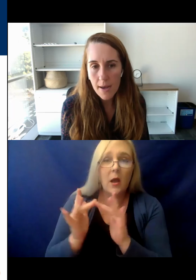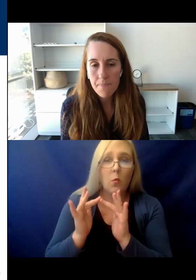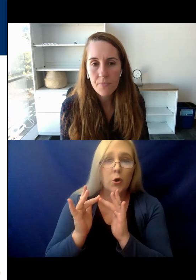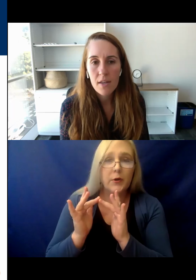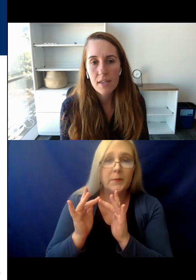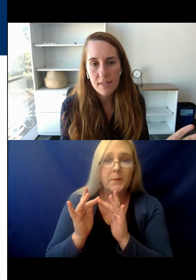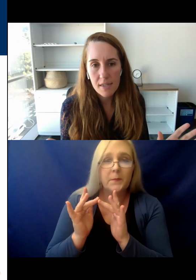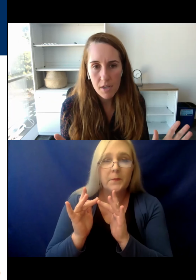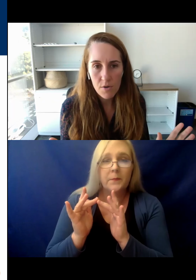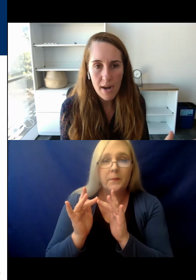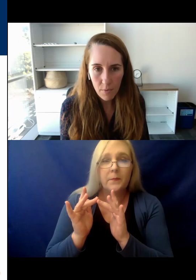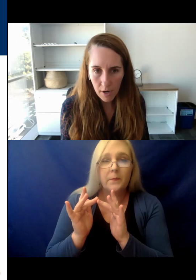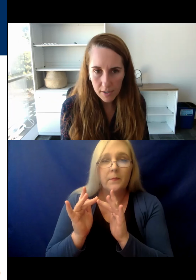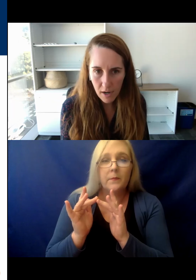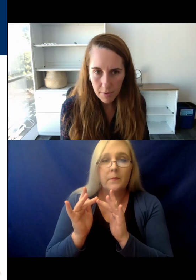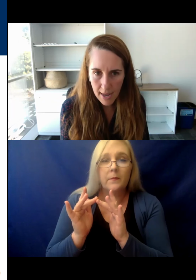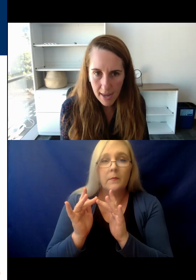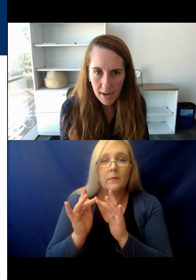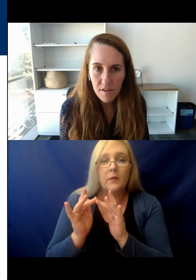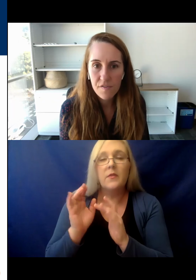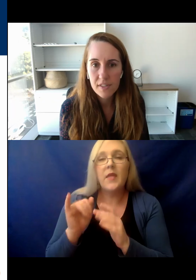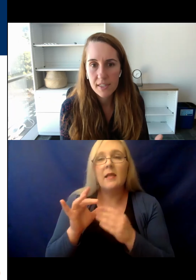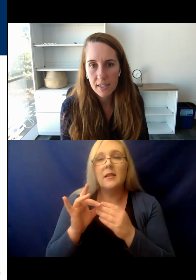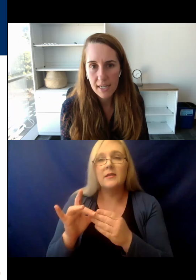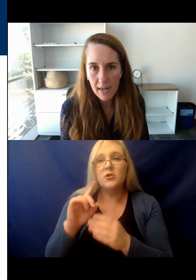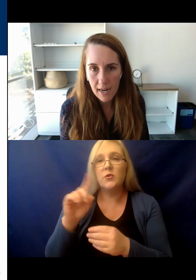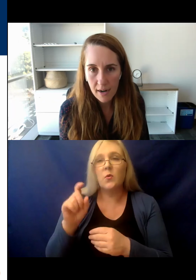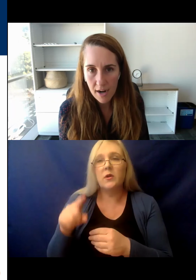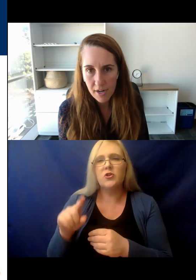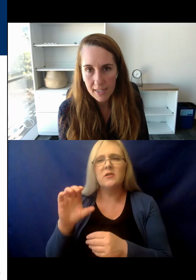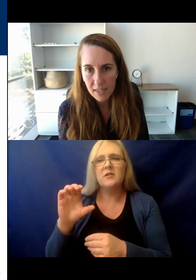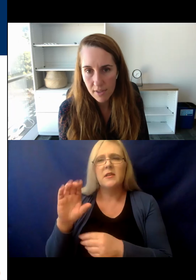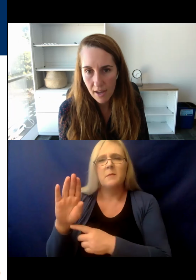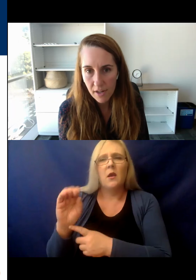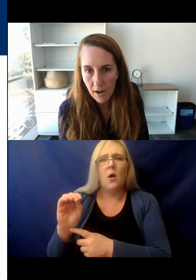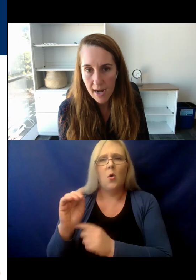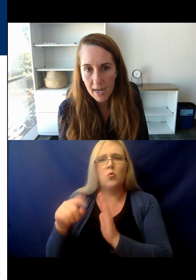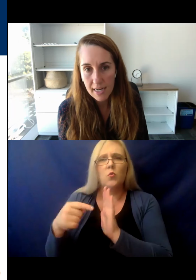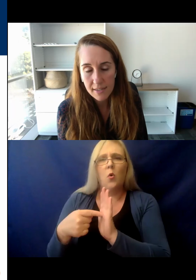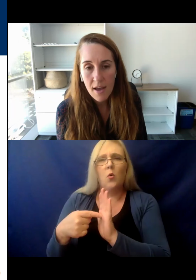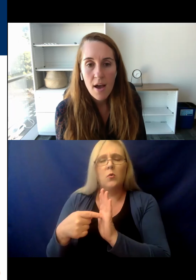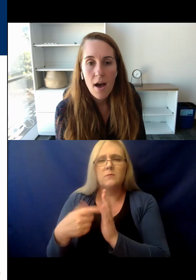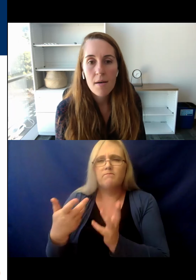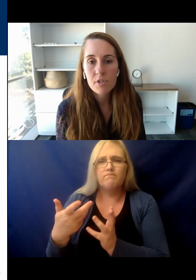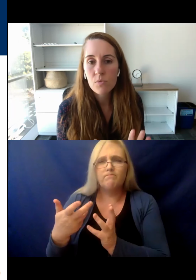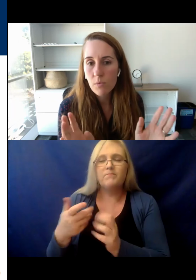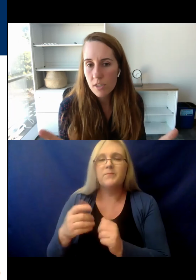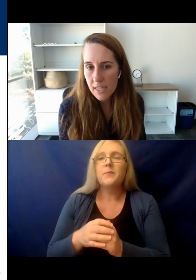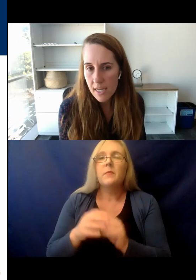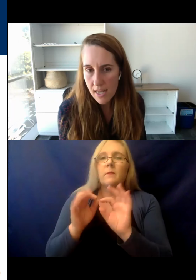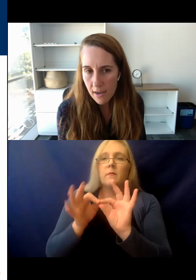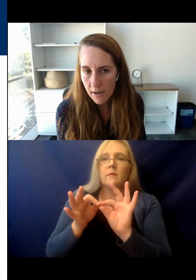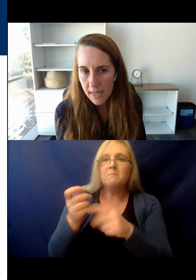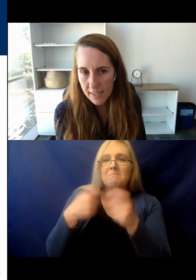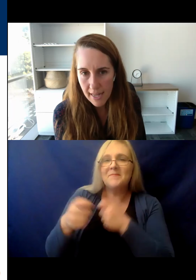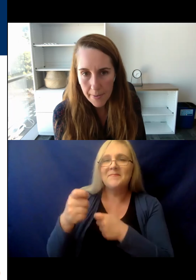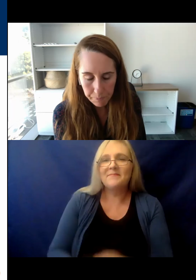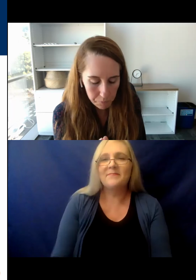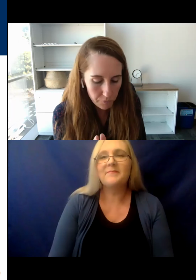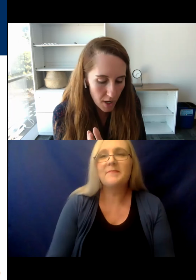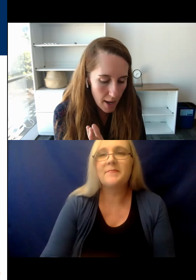roles these CBO networks are playing in facilitating contracting with healthcare entities. So what we're seeing here